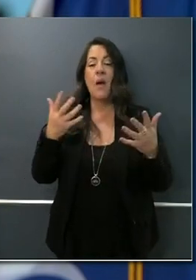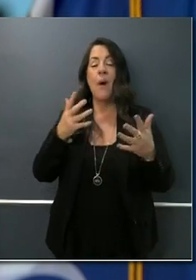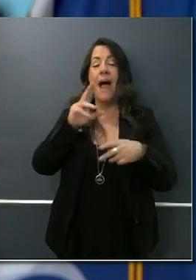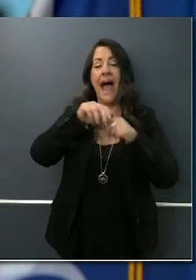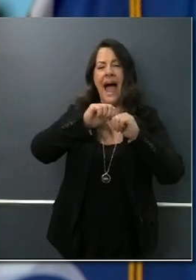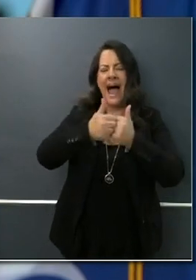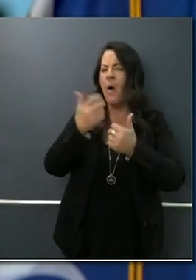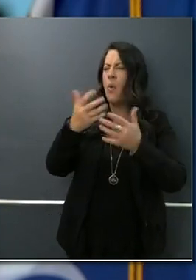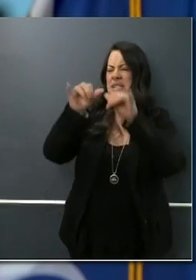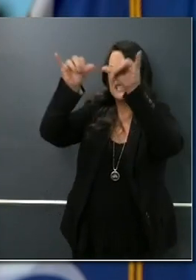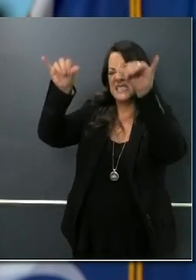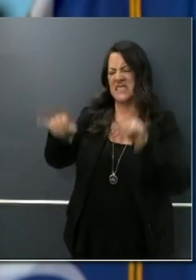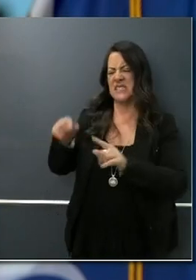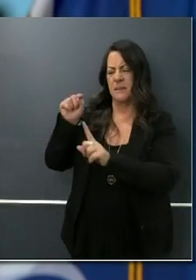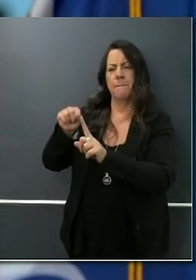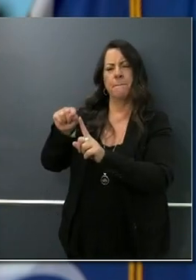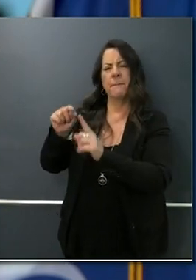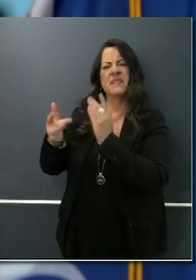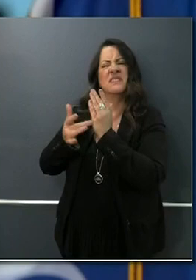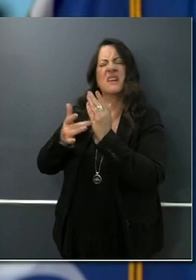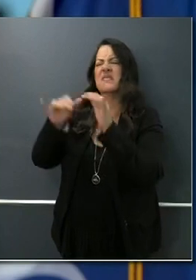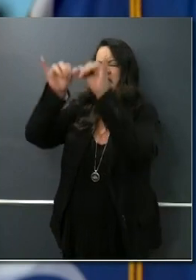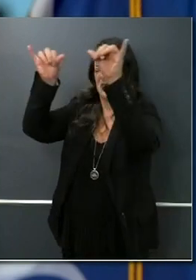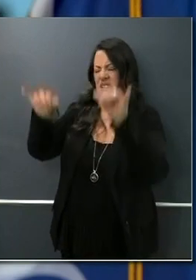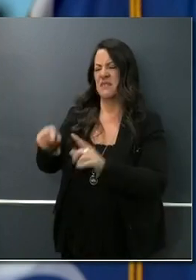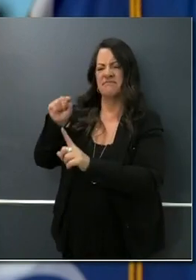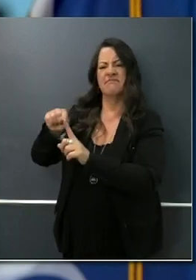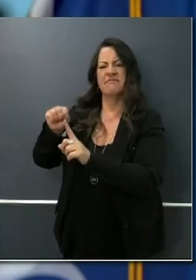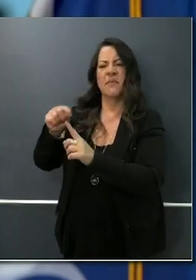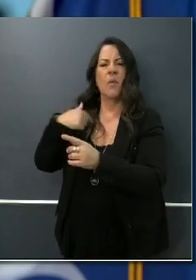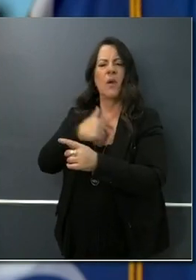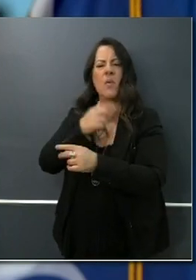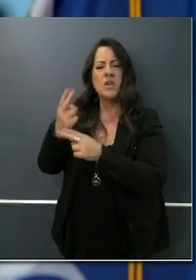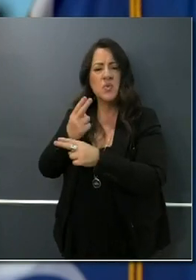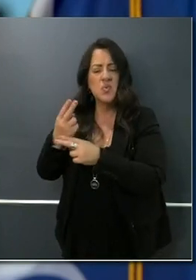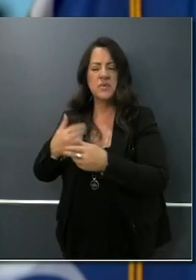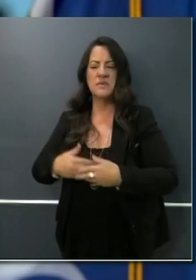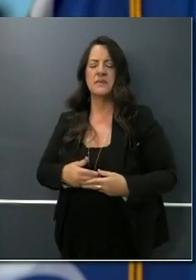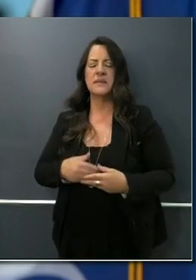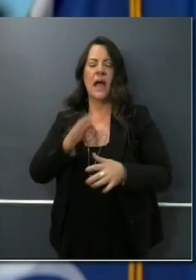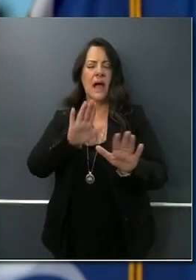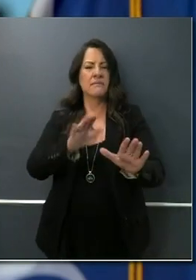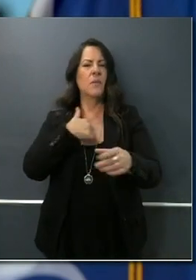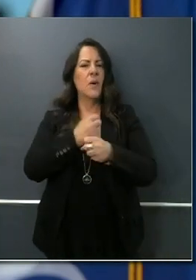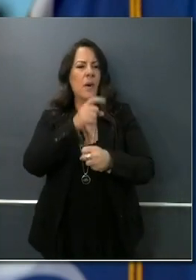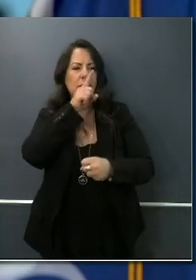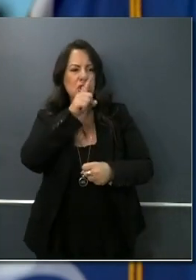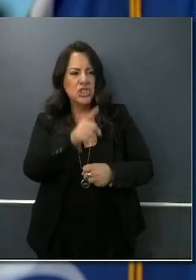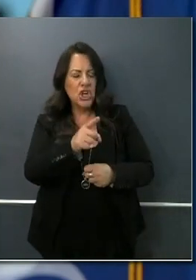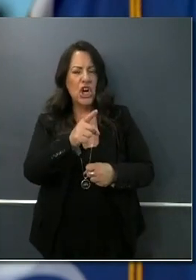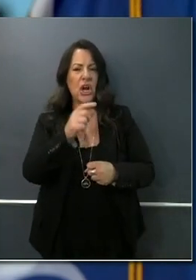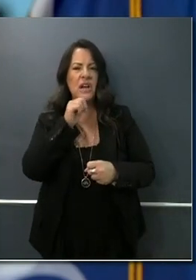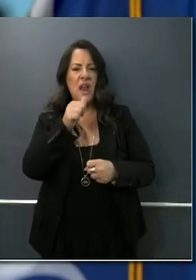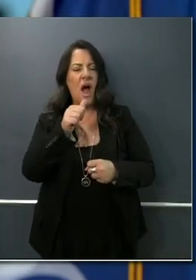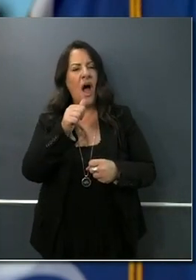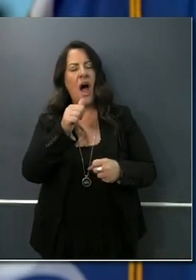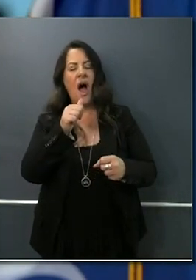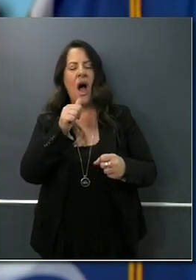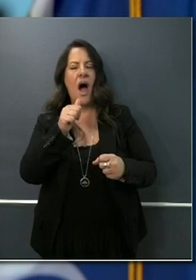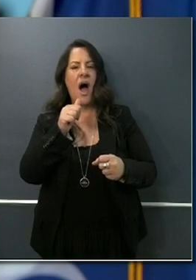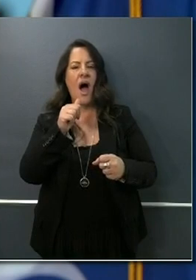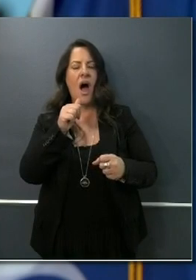We have multiple choices in this. I just want to make sure we don't pick one too soon